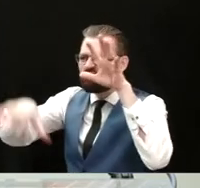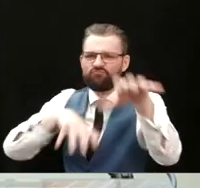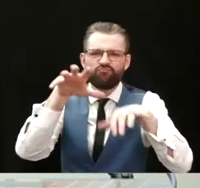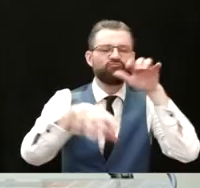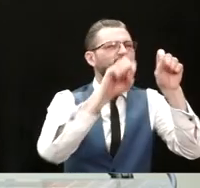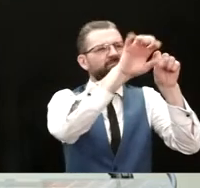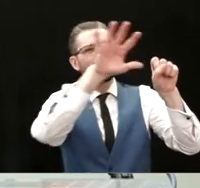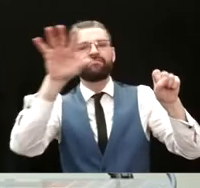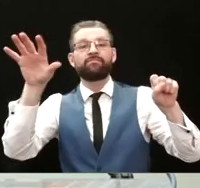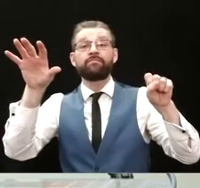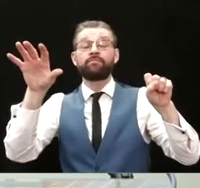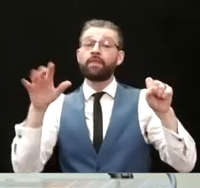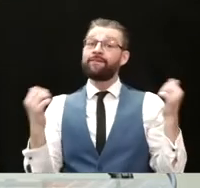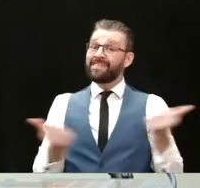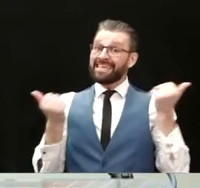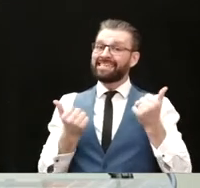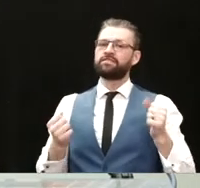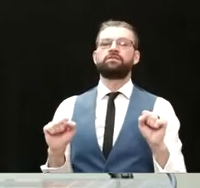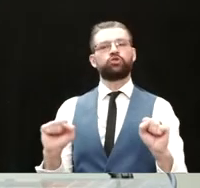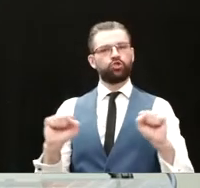we know it is not done yet.